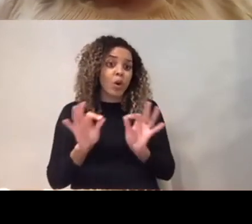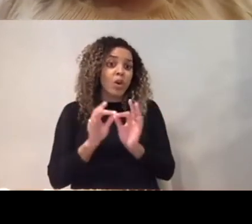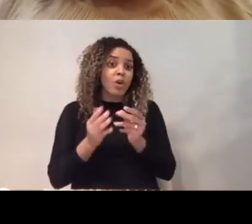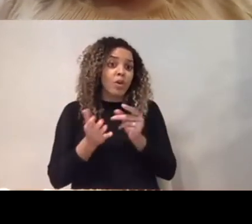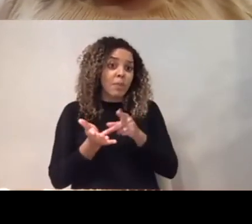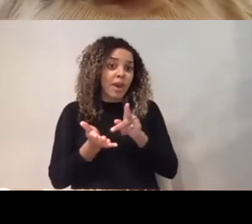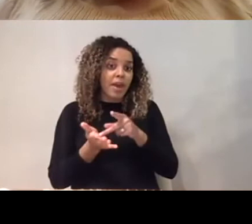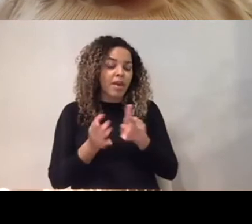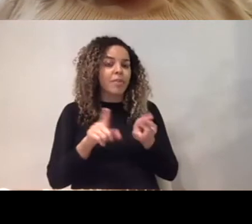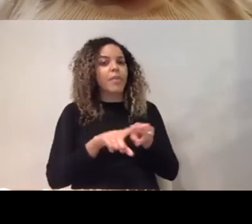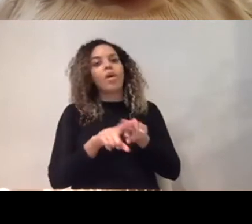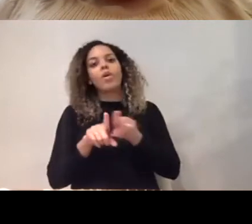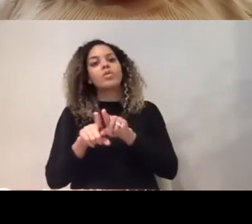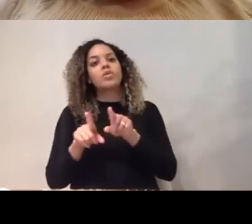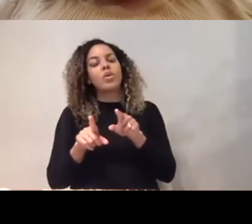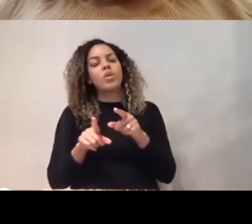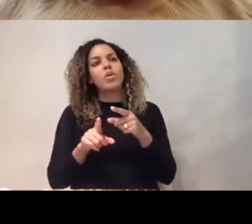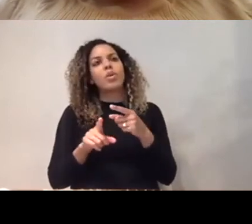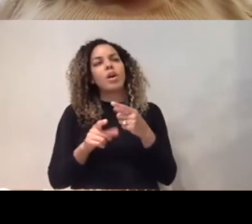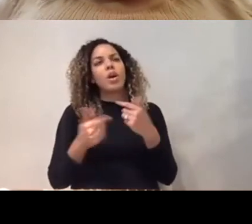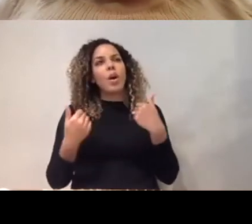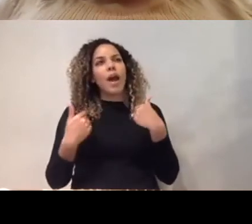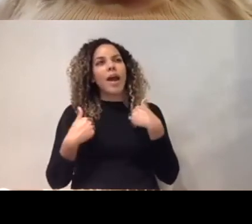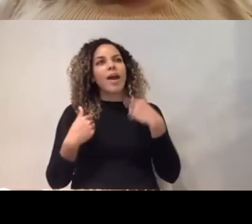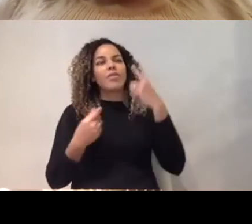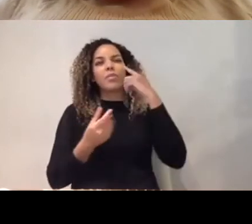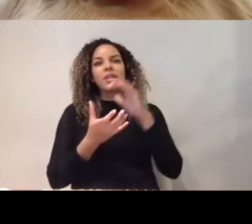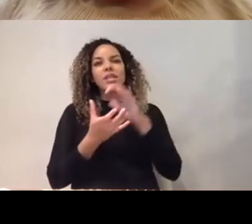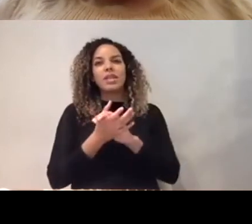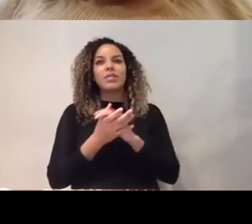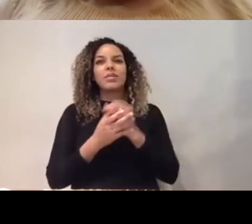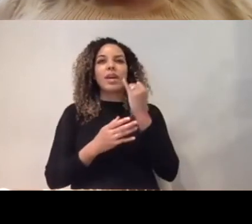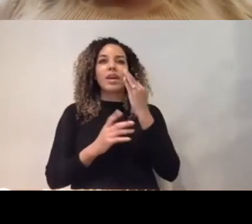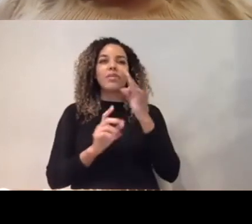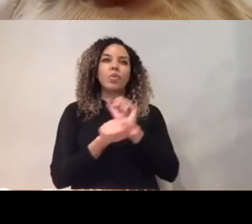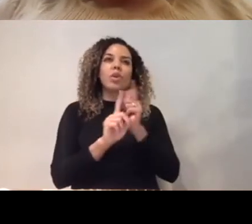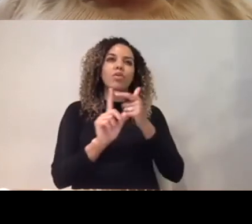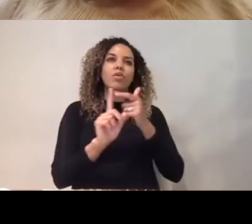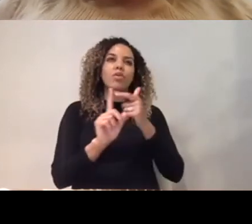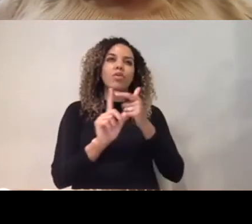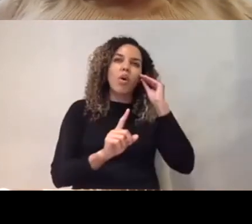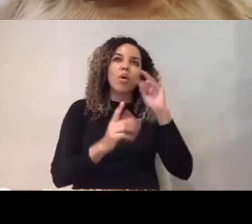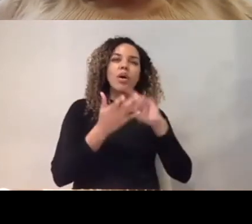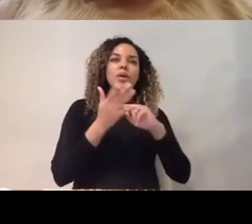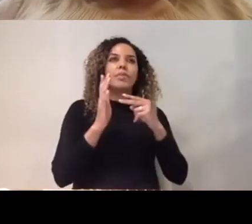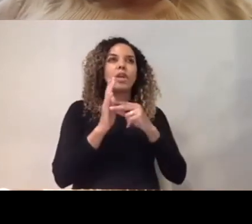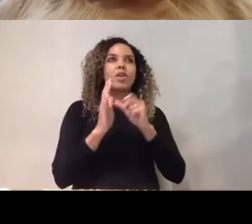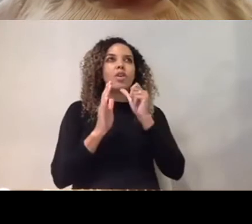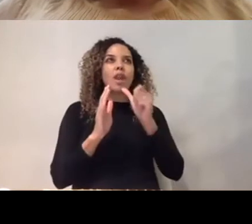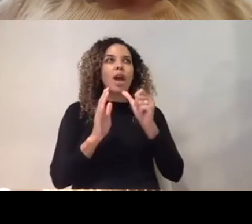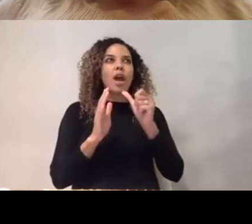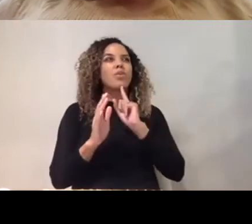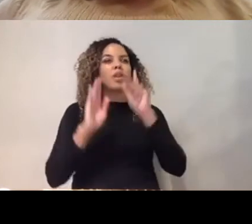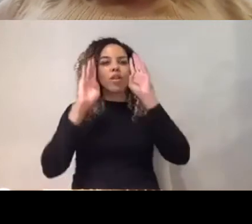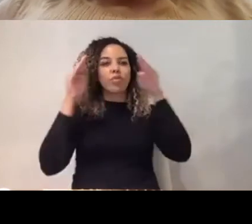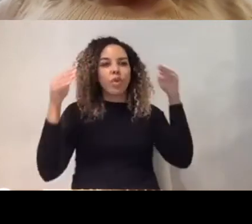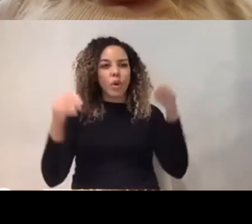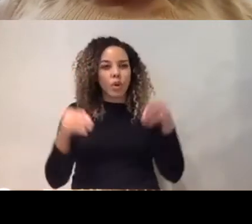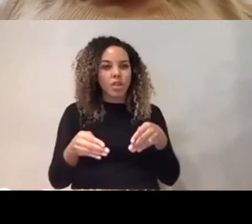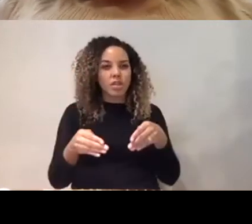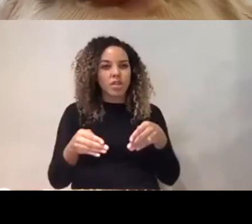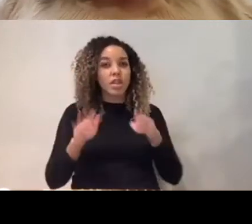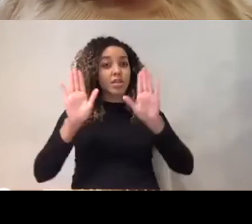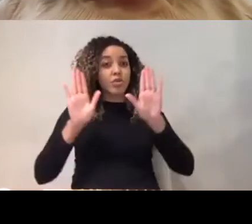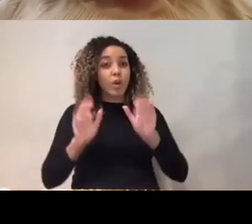not focused enough when you're able to work from home, which is valid. And it's great to be able to go to an office, do your job,